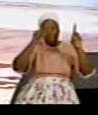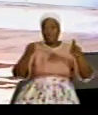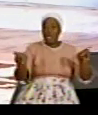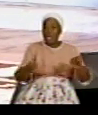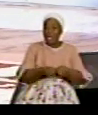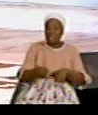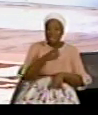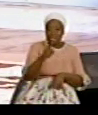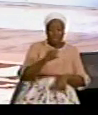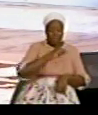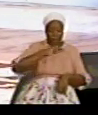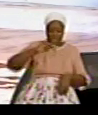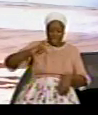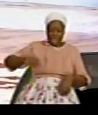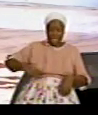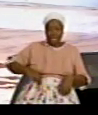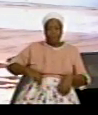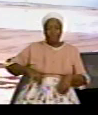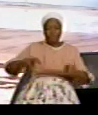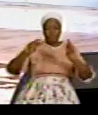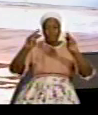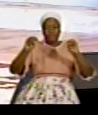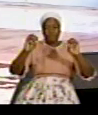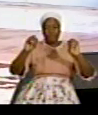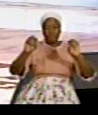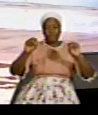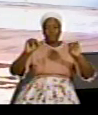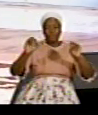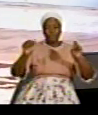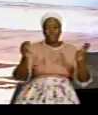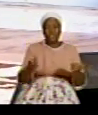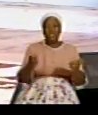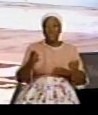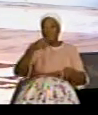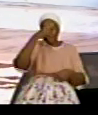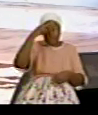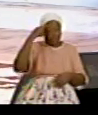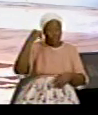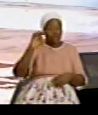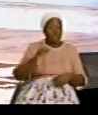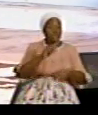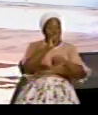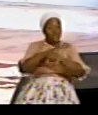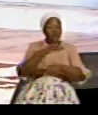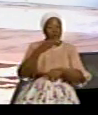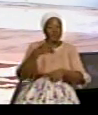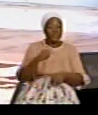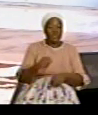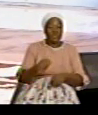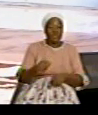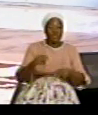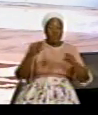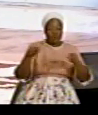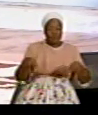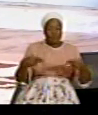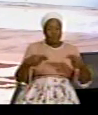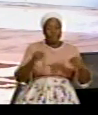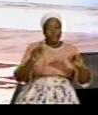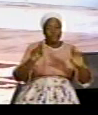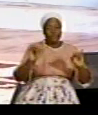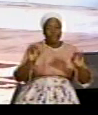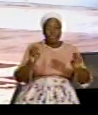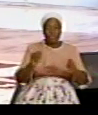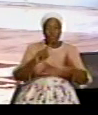their Messiah, because the traditions of the Pharisees went on